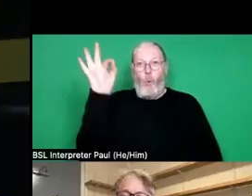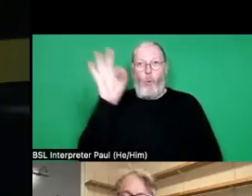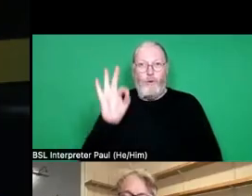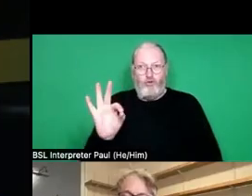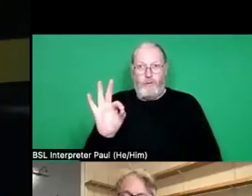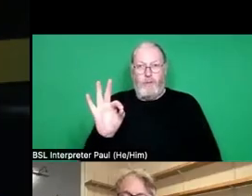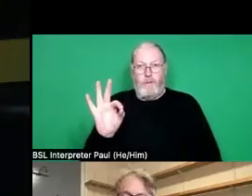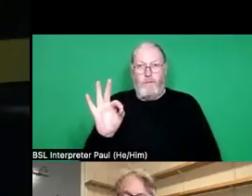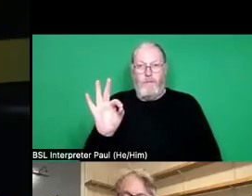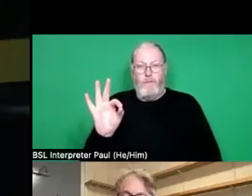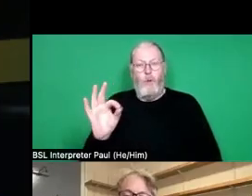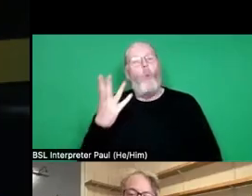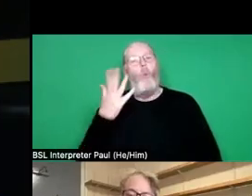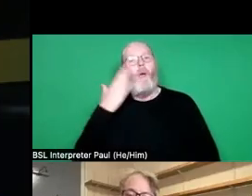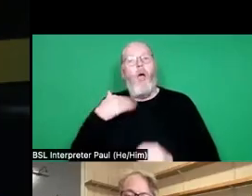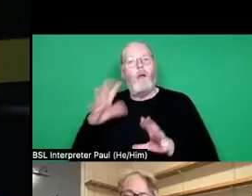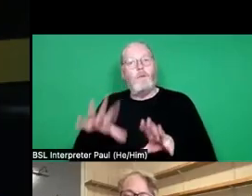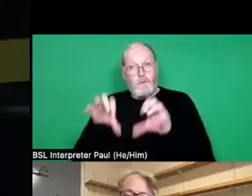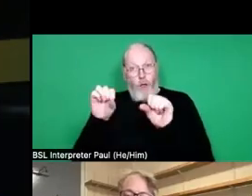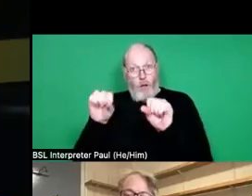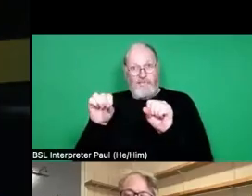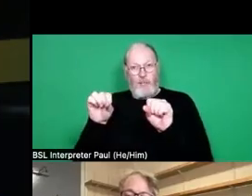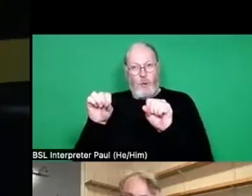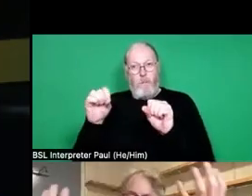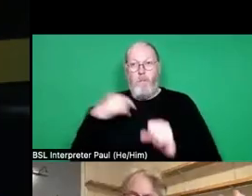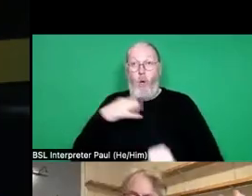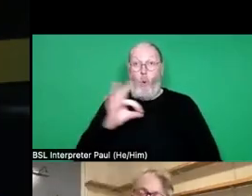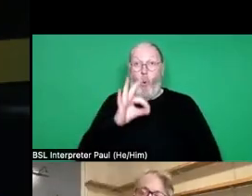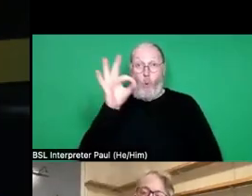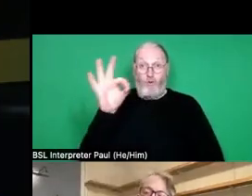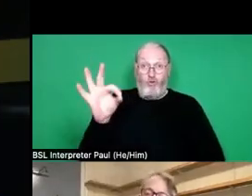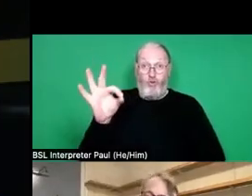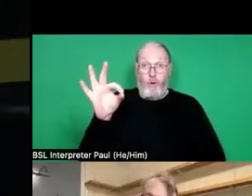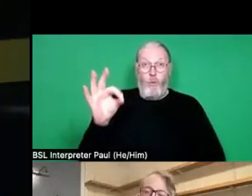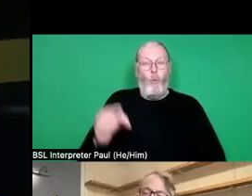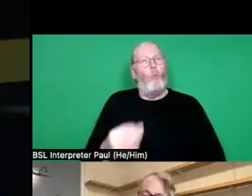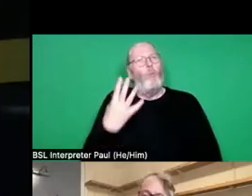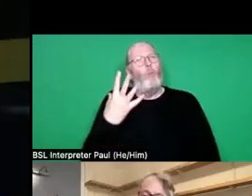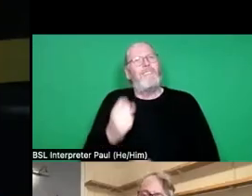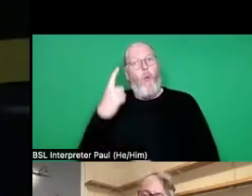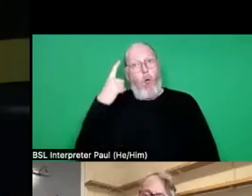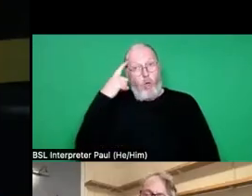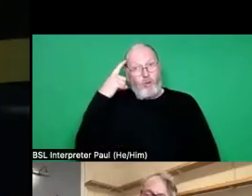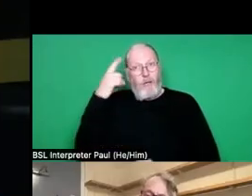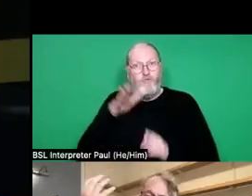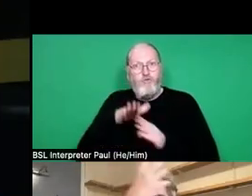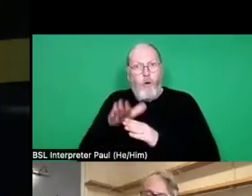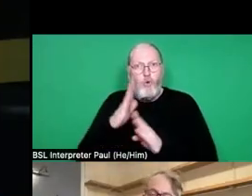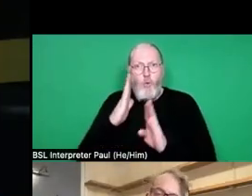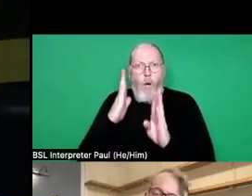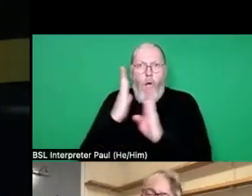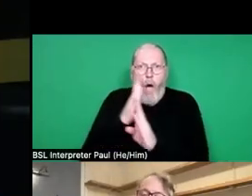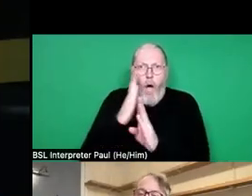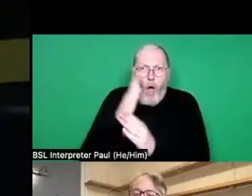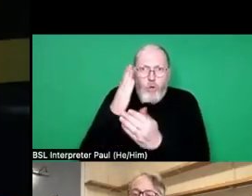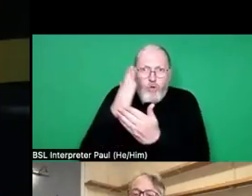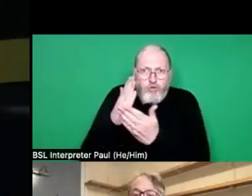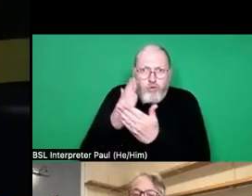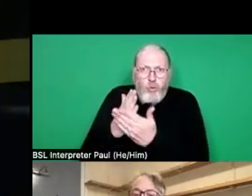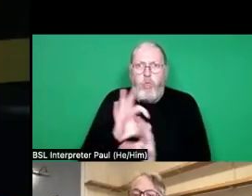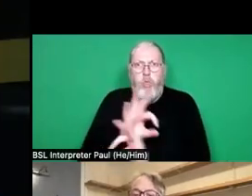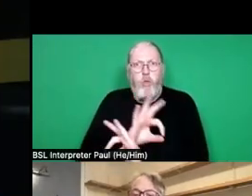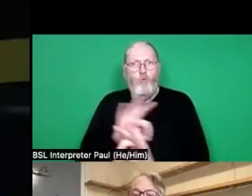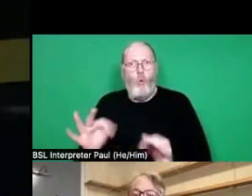there a logic to trying to hide and not reveal the truth, and to kind of wear masks and so